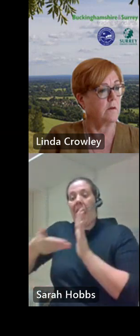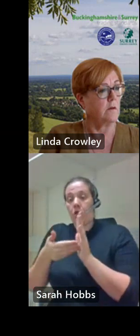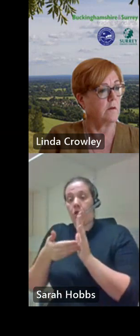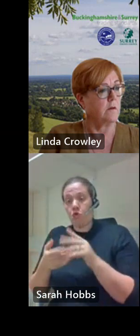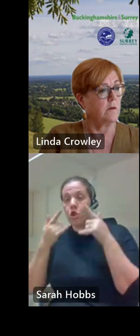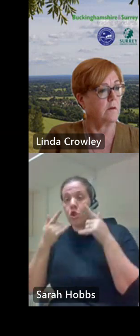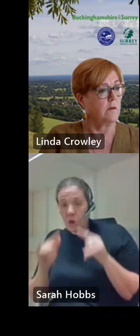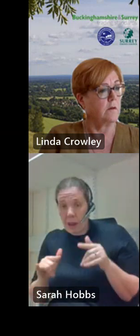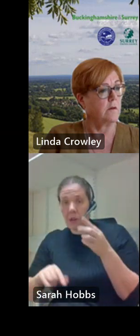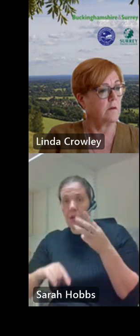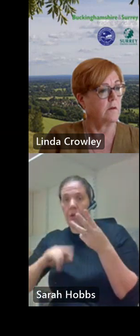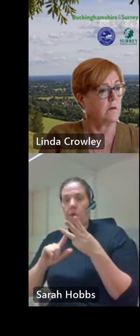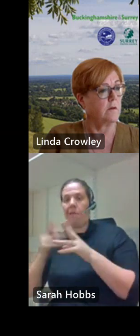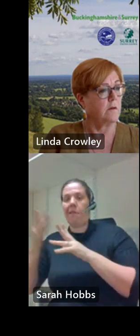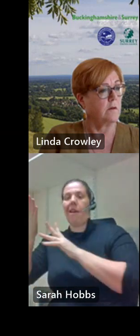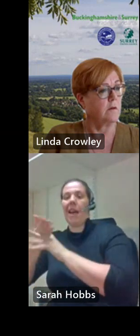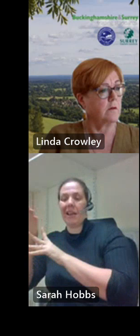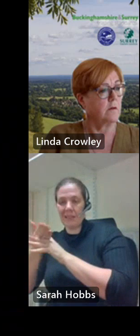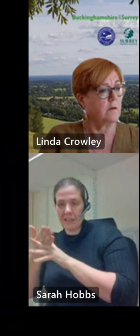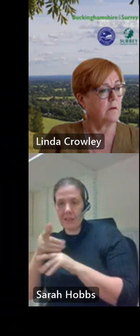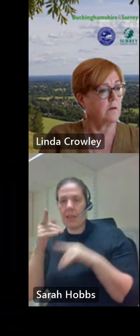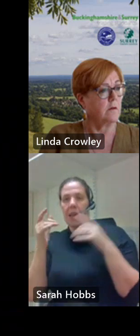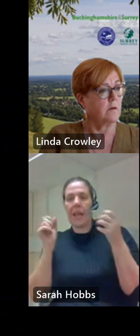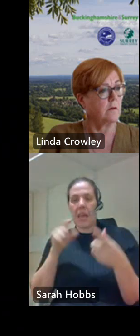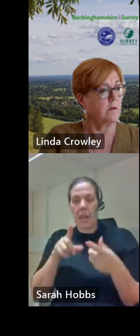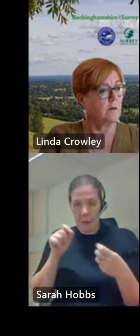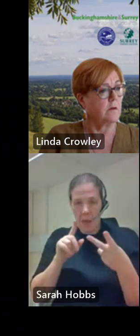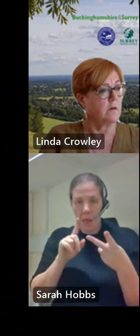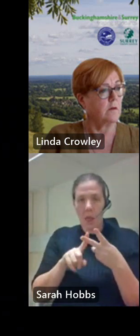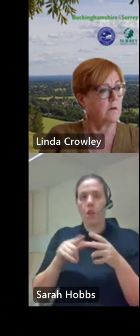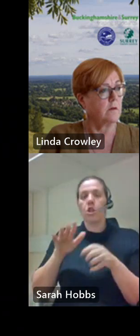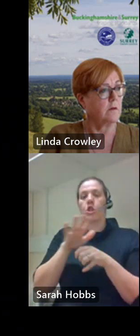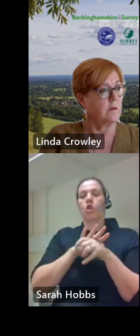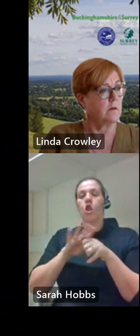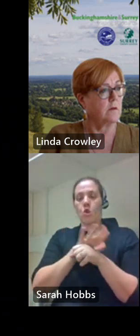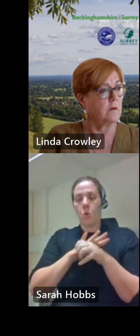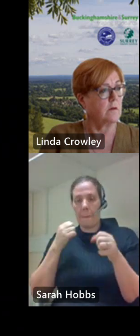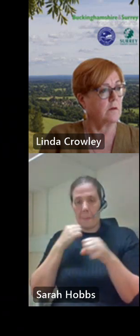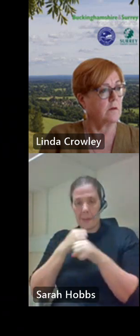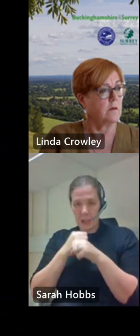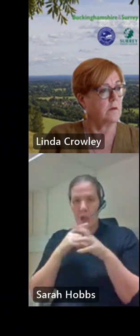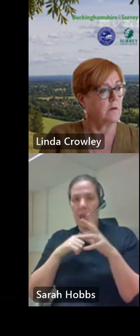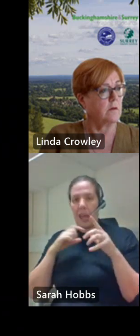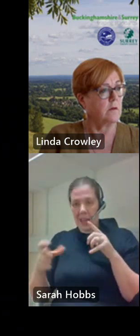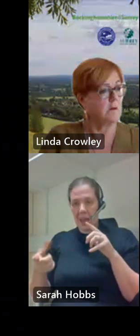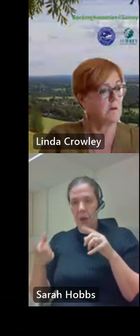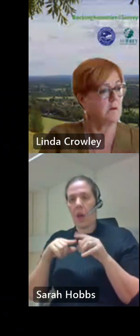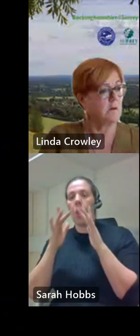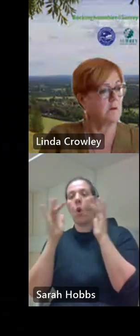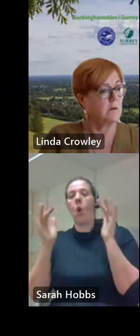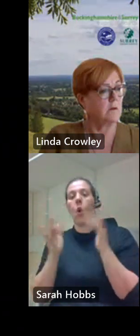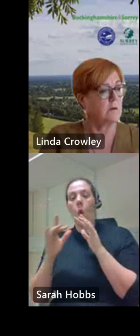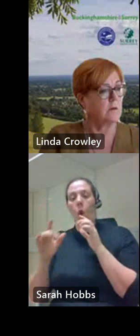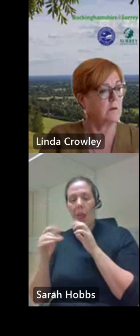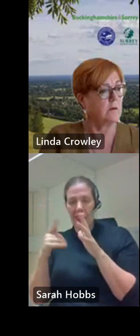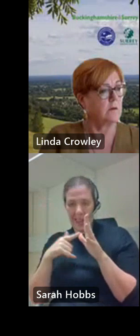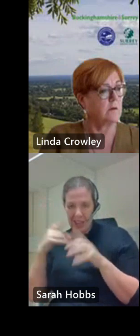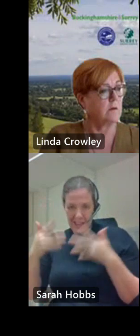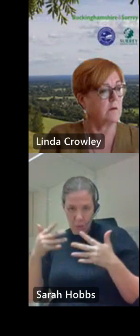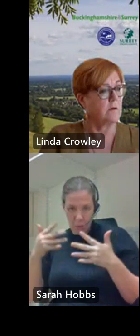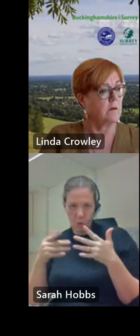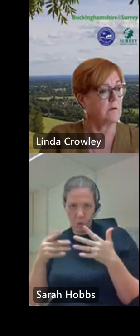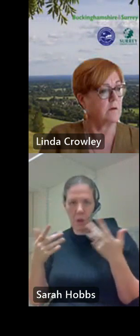need to be thinking about your email account, your social media accounts, and any other online account. Why are we focusing on this? Well,